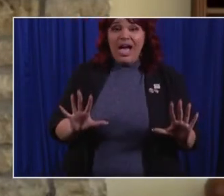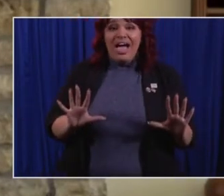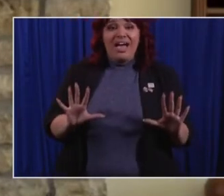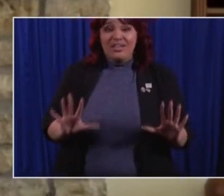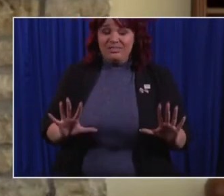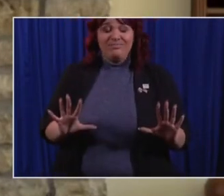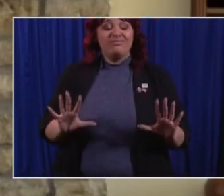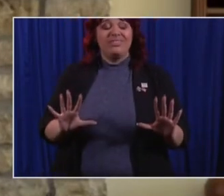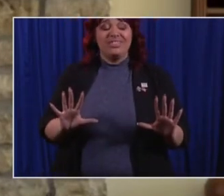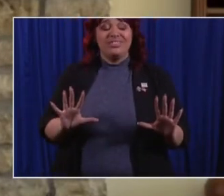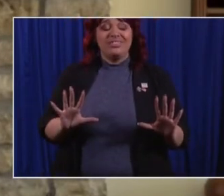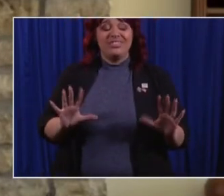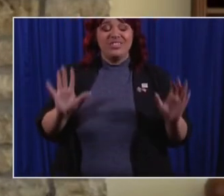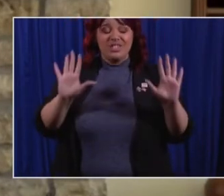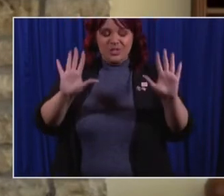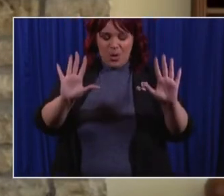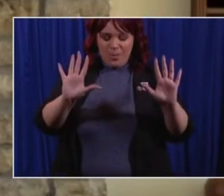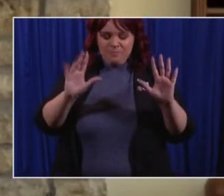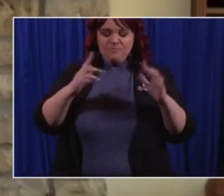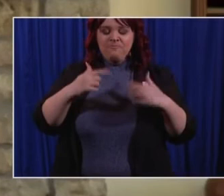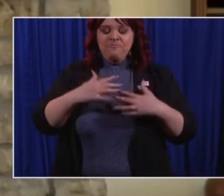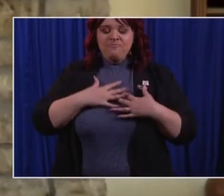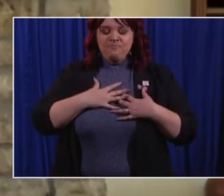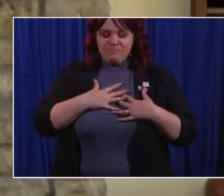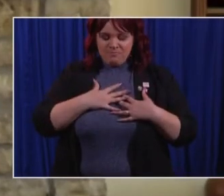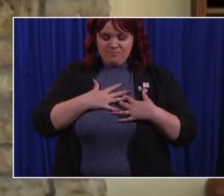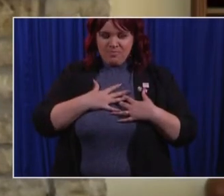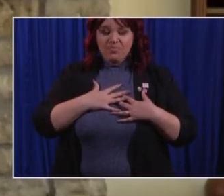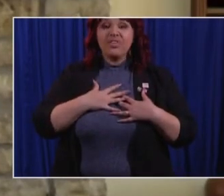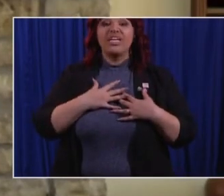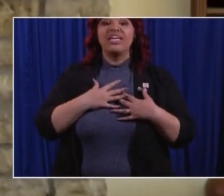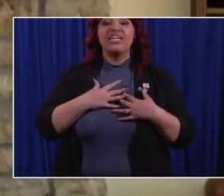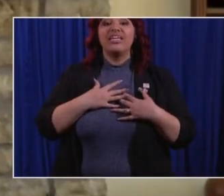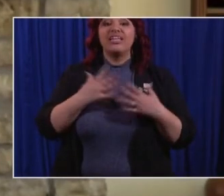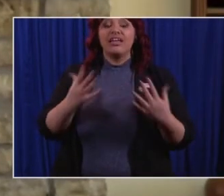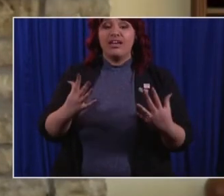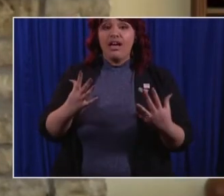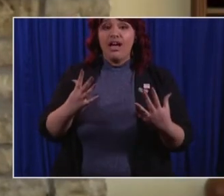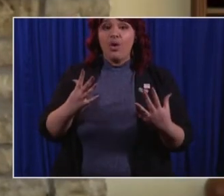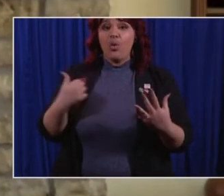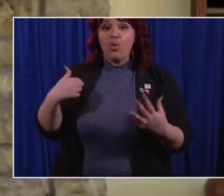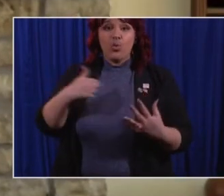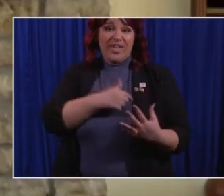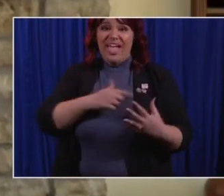I believe that we have not hit our ceiling.